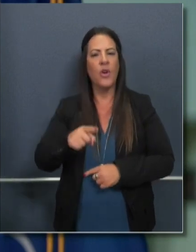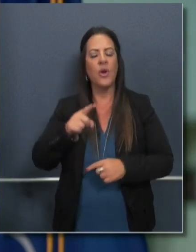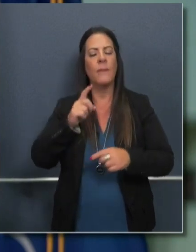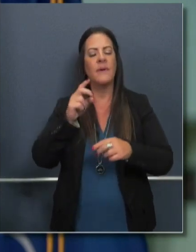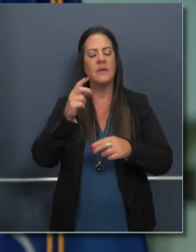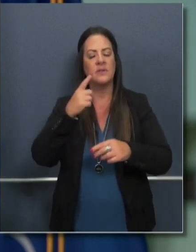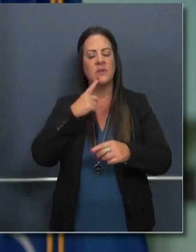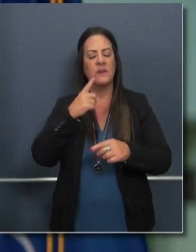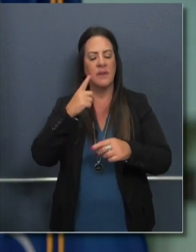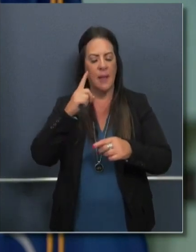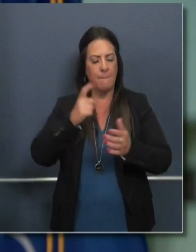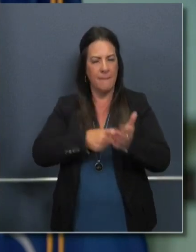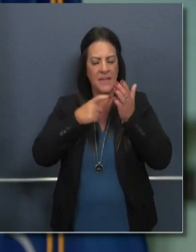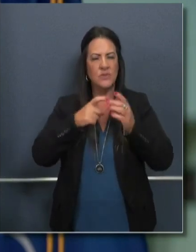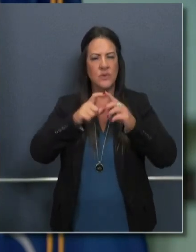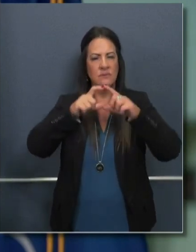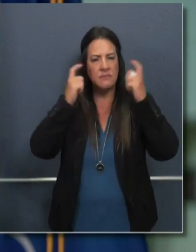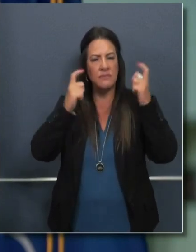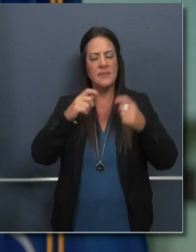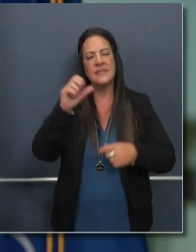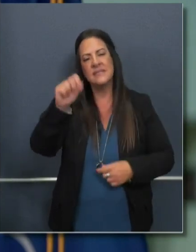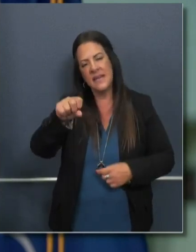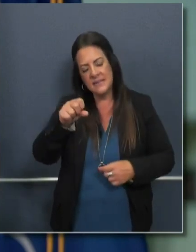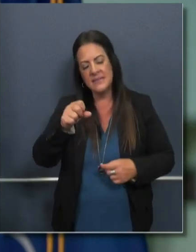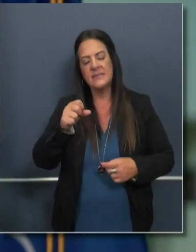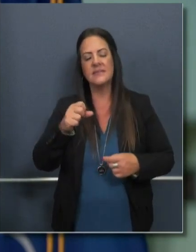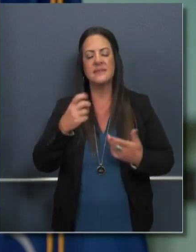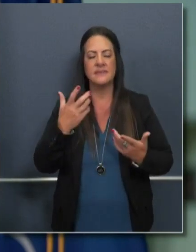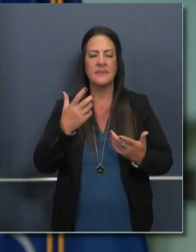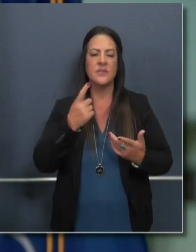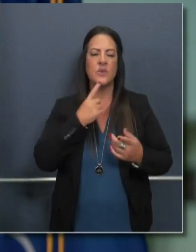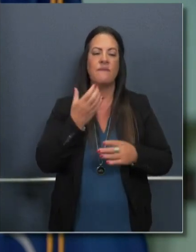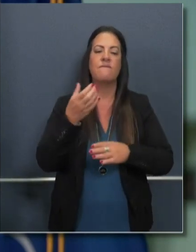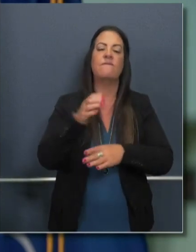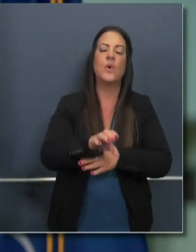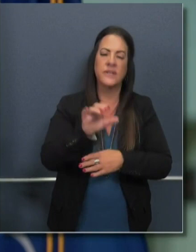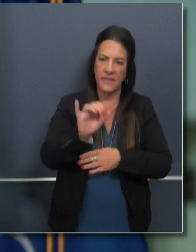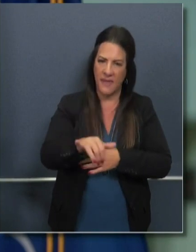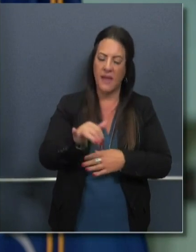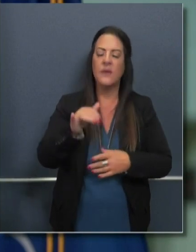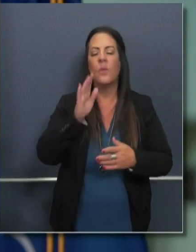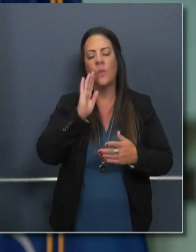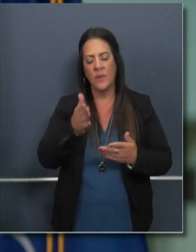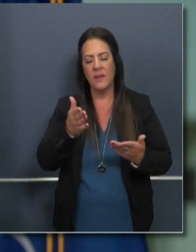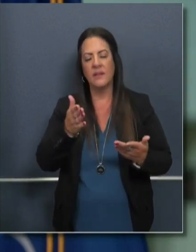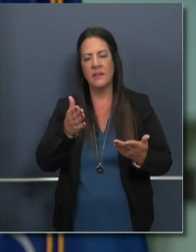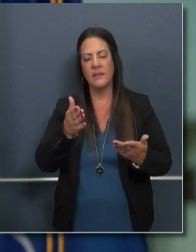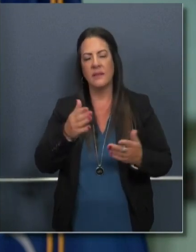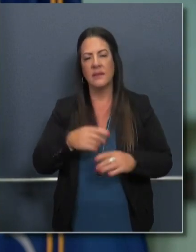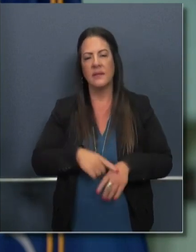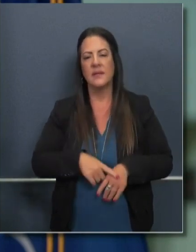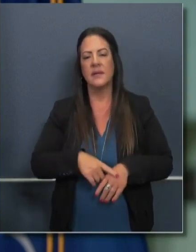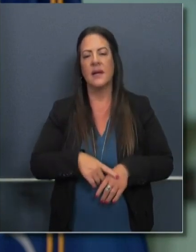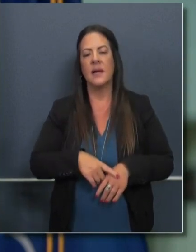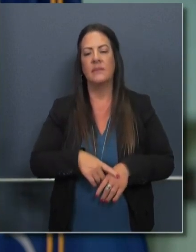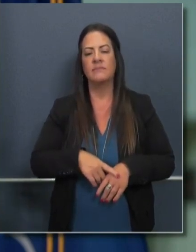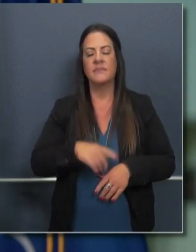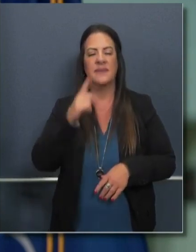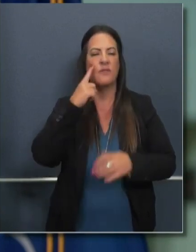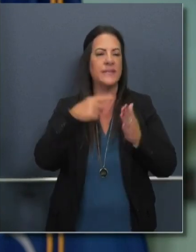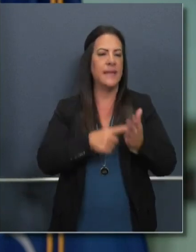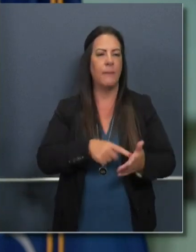often enforcing many different rules and regulations. And let's just use an example of just enforcing people